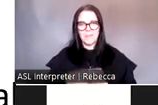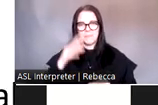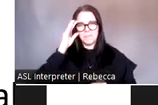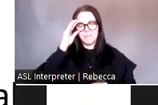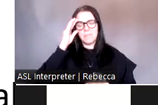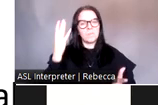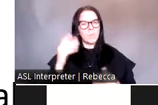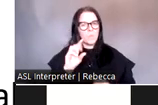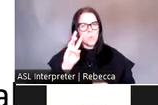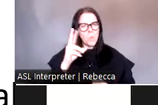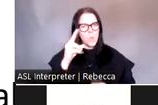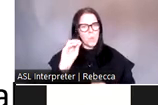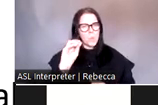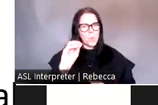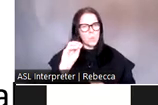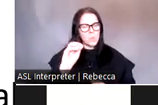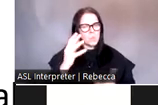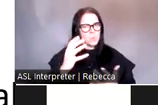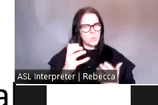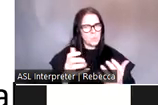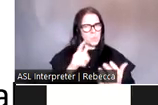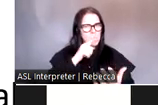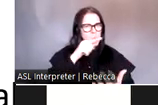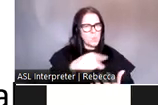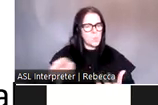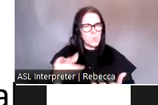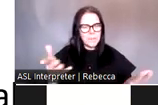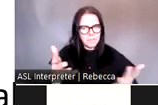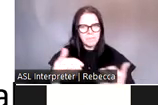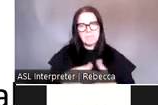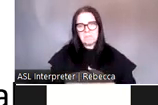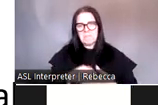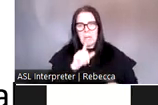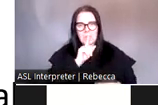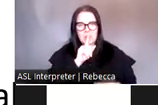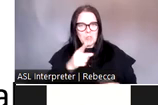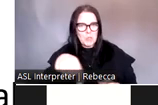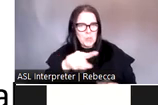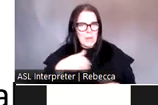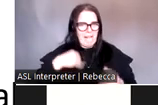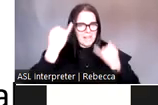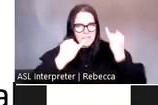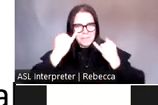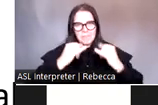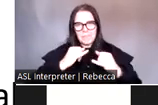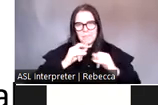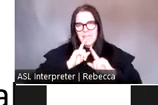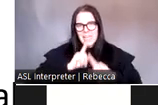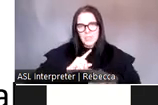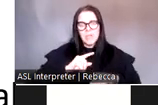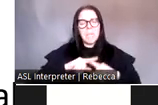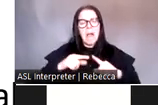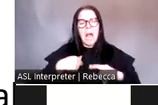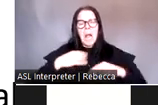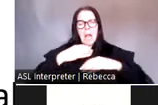So the who. You could probably have told me this. I'm summarizing it for the benefit of anybody that might not be quite